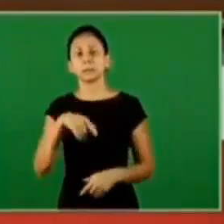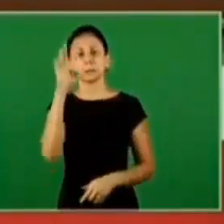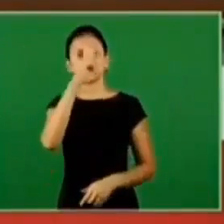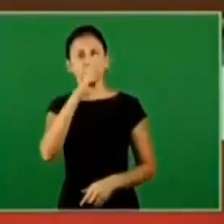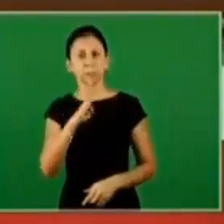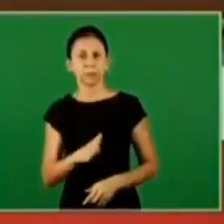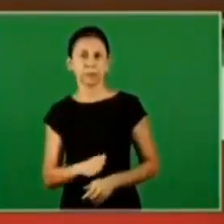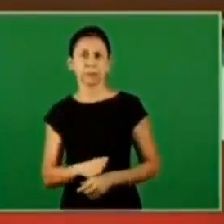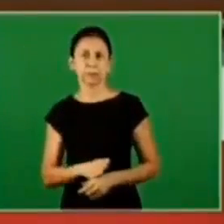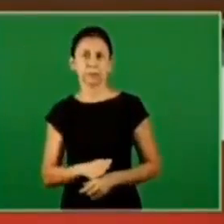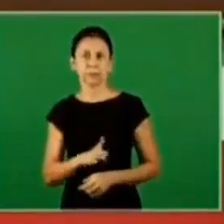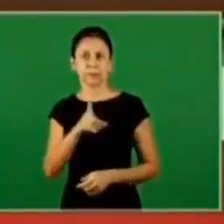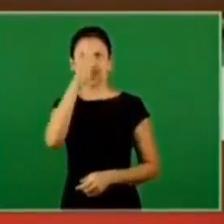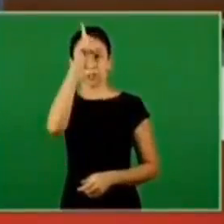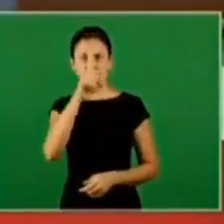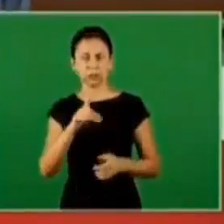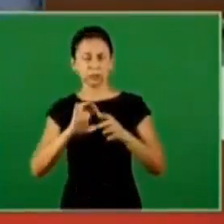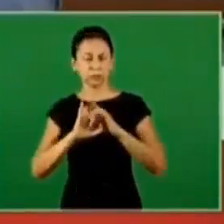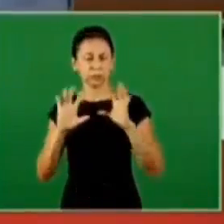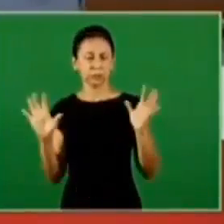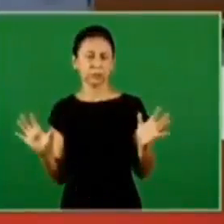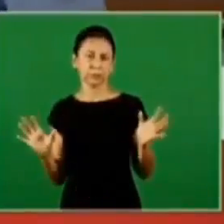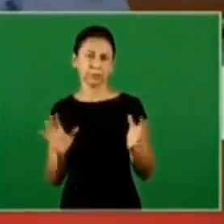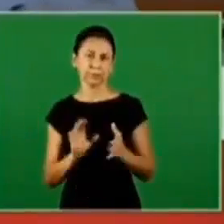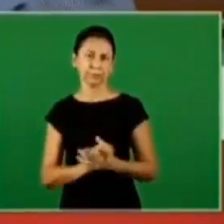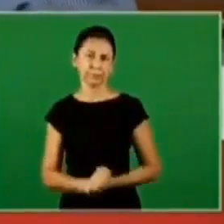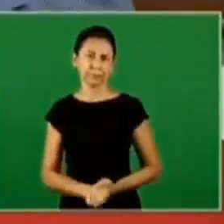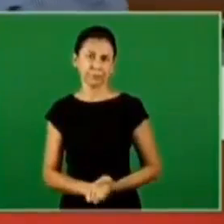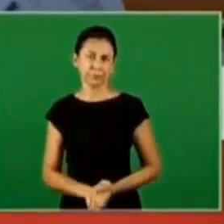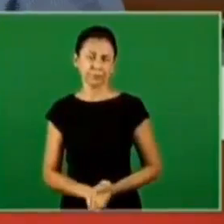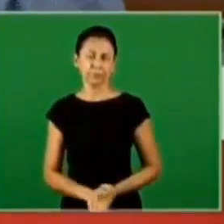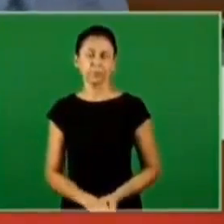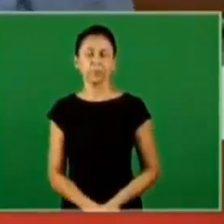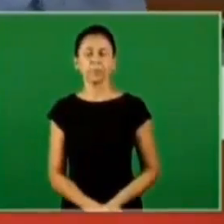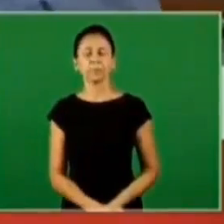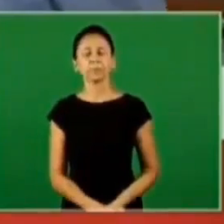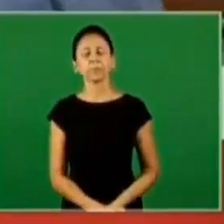thought, because we have here in Brazil the democracy.